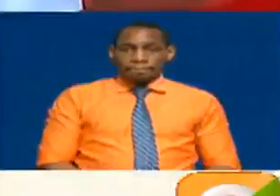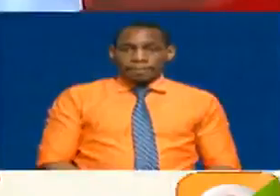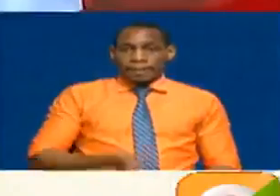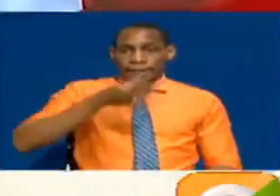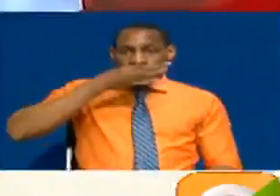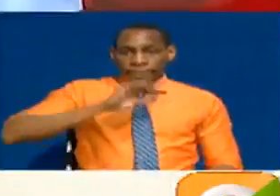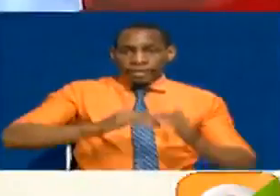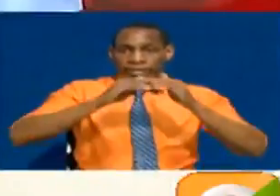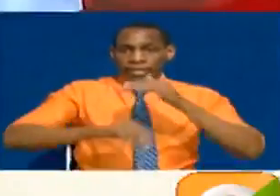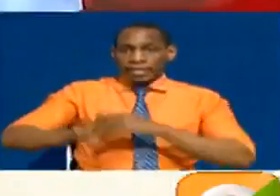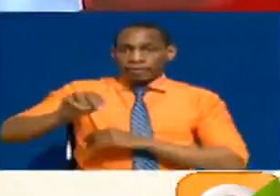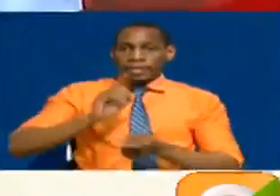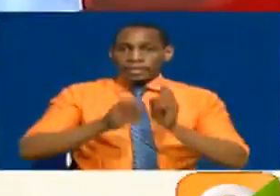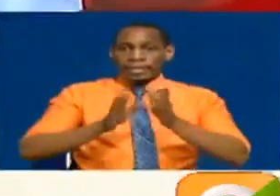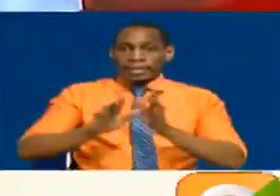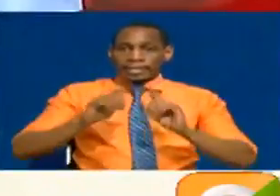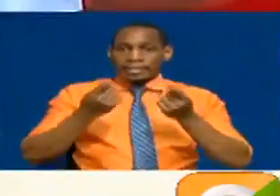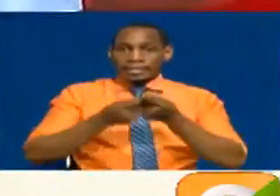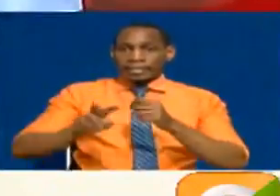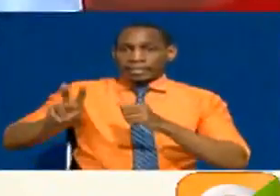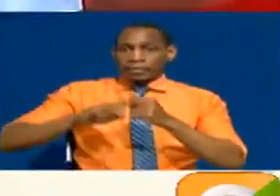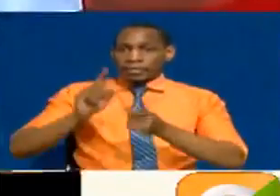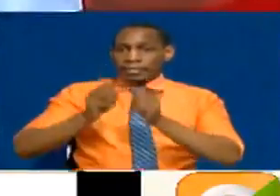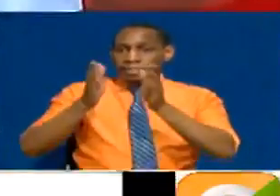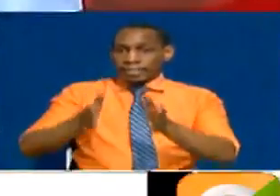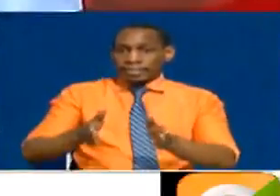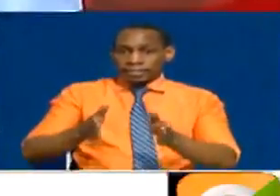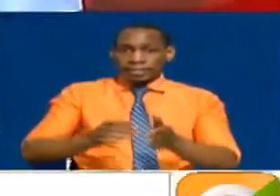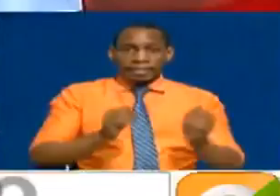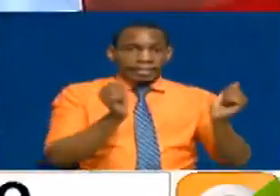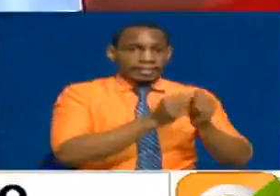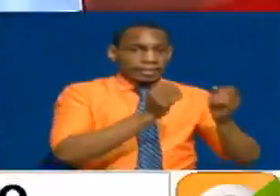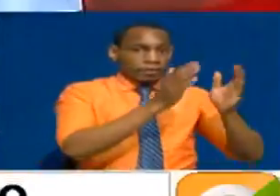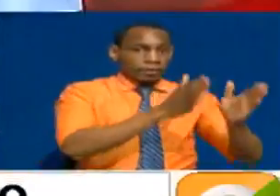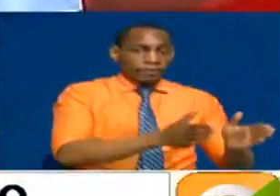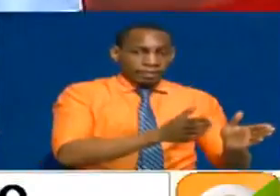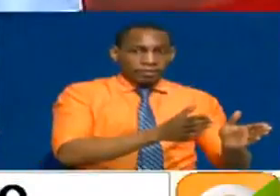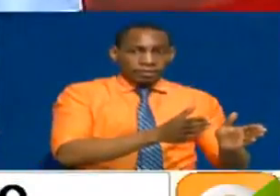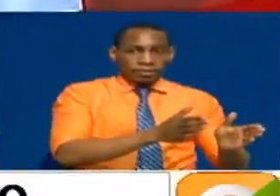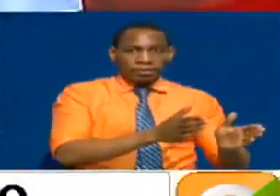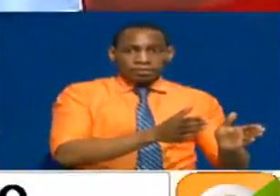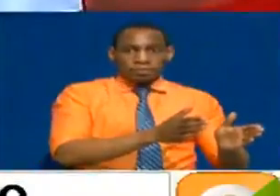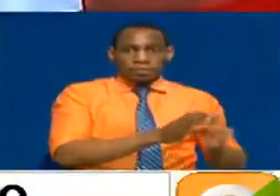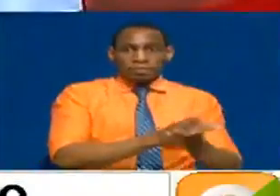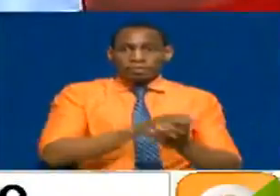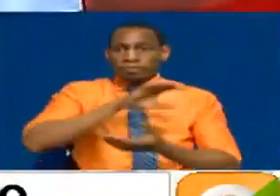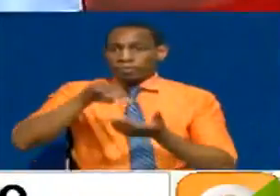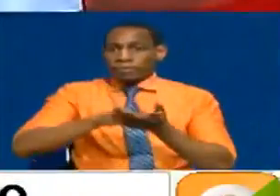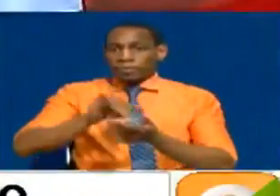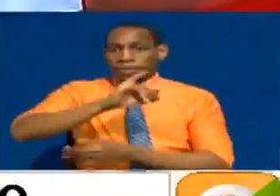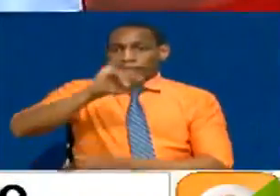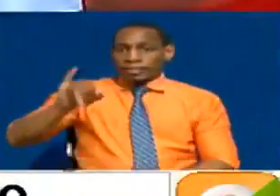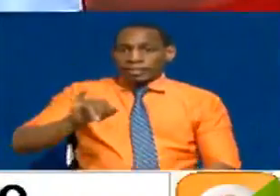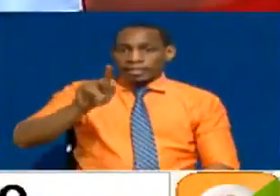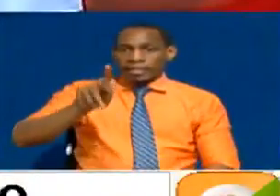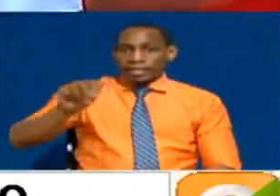The French under 20 athletics team of 26 athletes and 10 officials caused a buzz at the Jomo Kenyatta